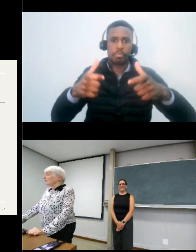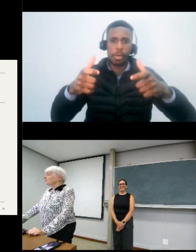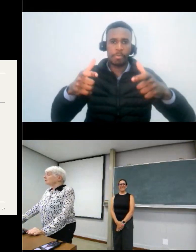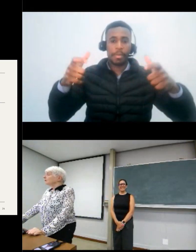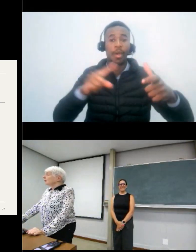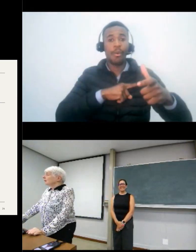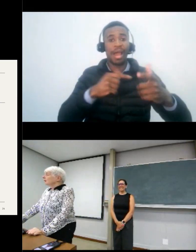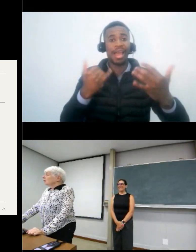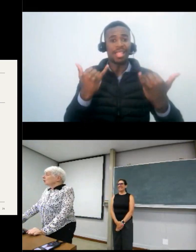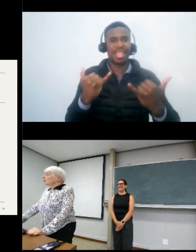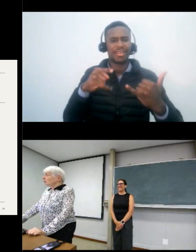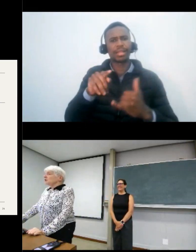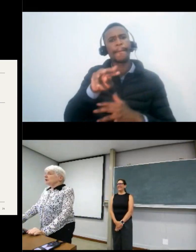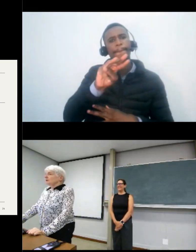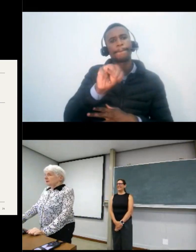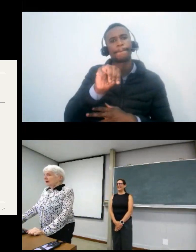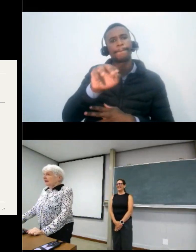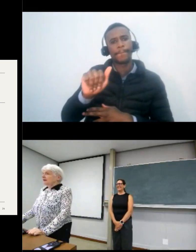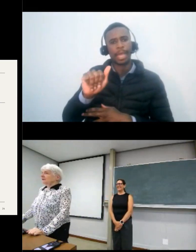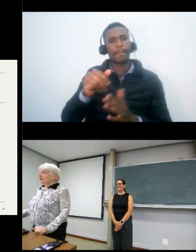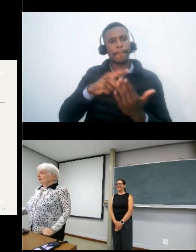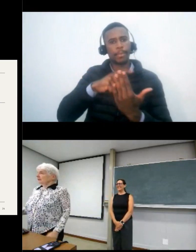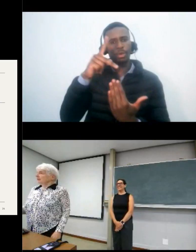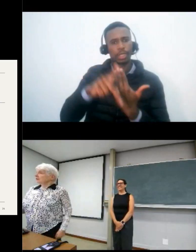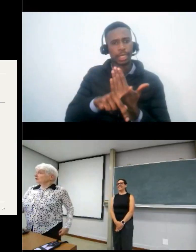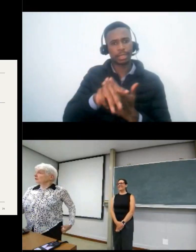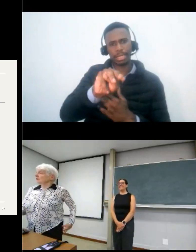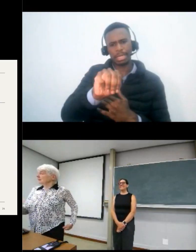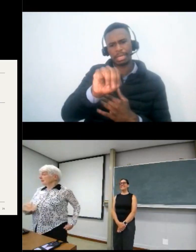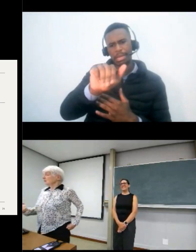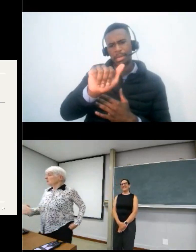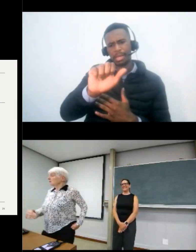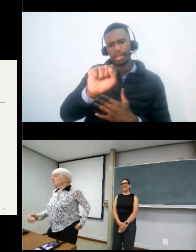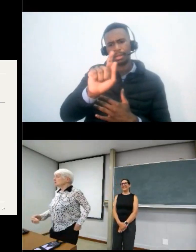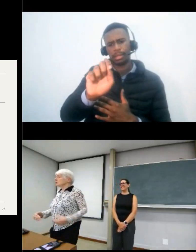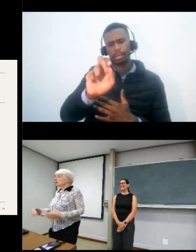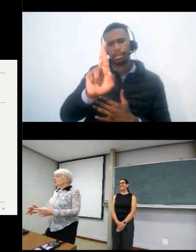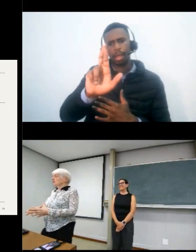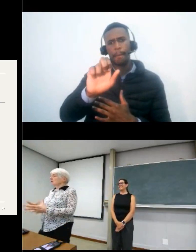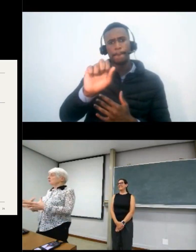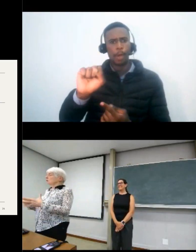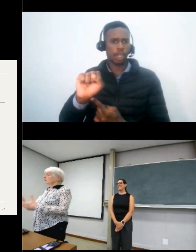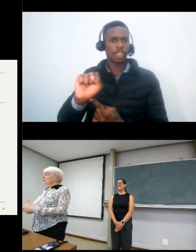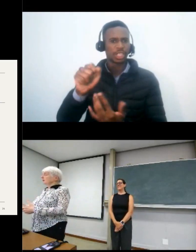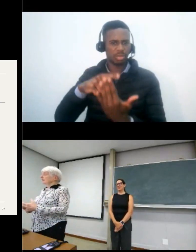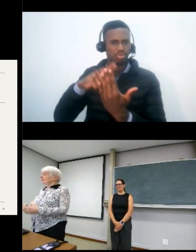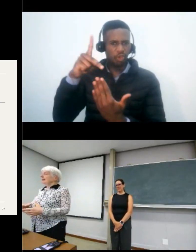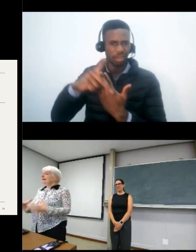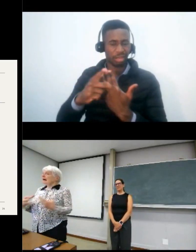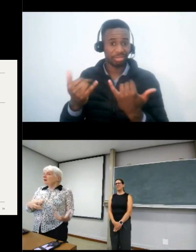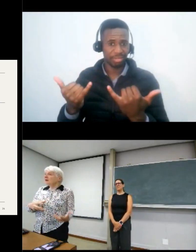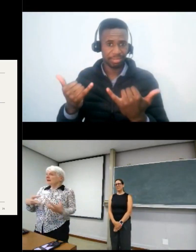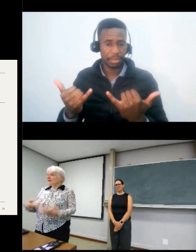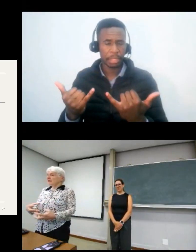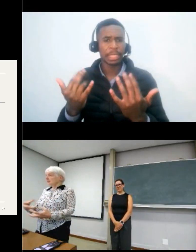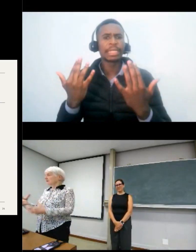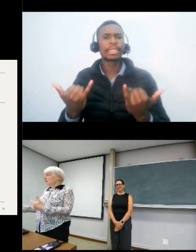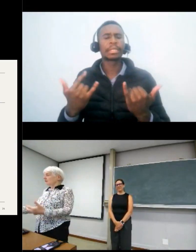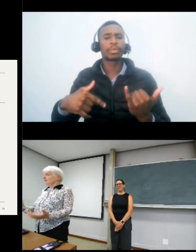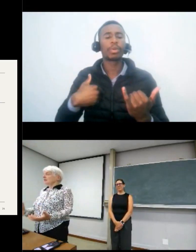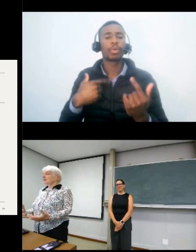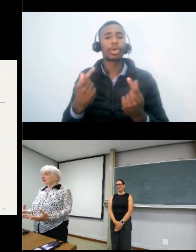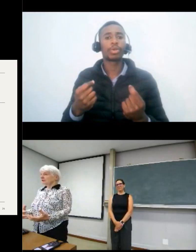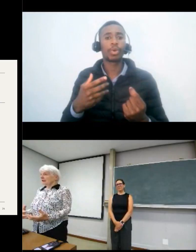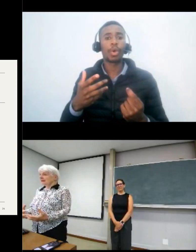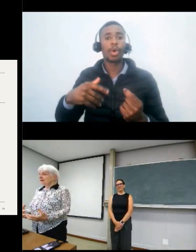project. We want to compare the findings from the sentence repetition task to the findings in our